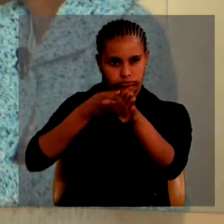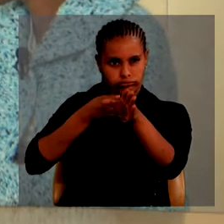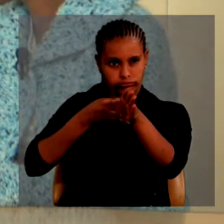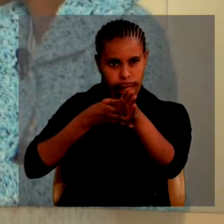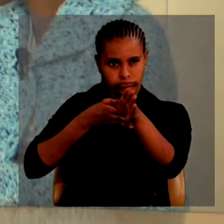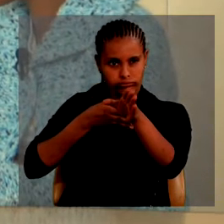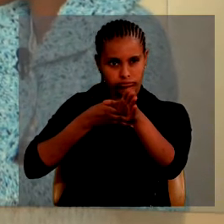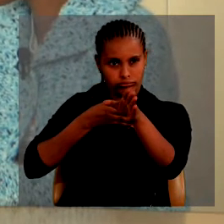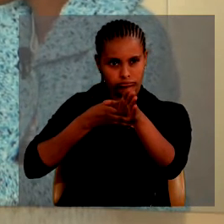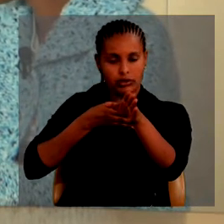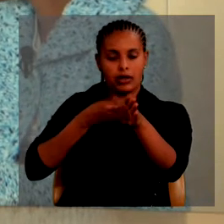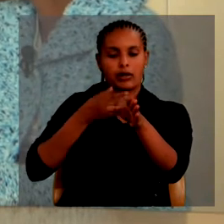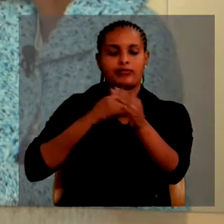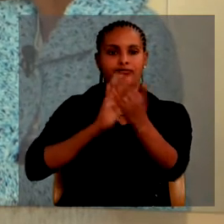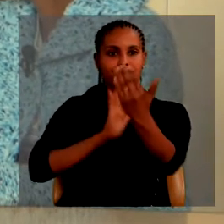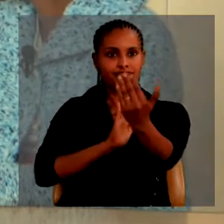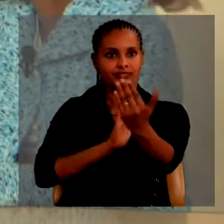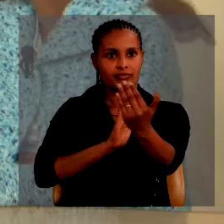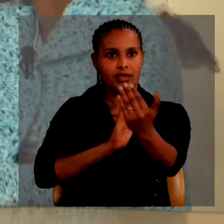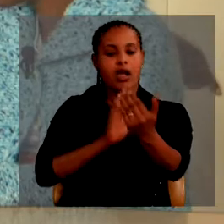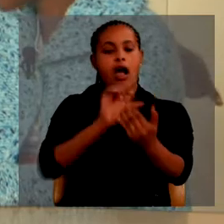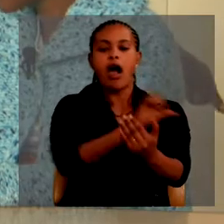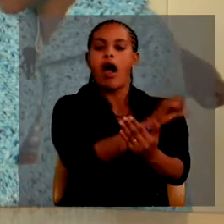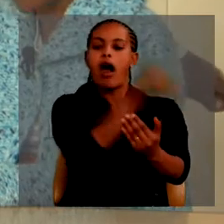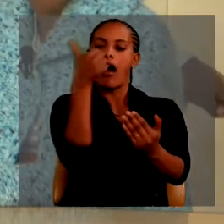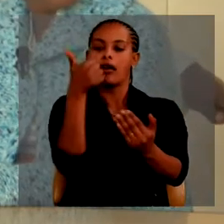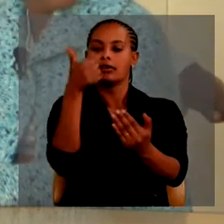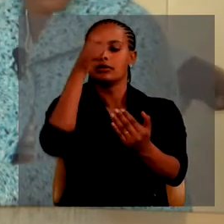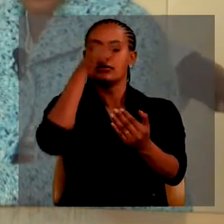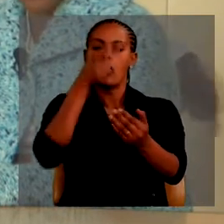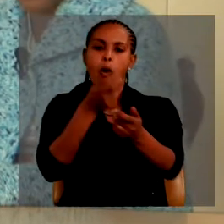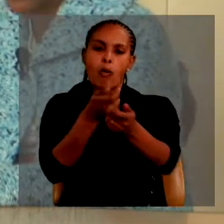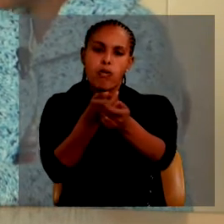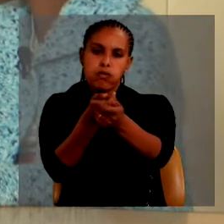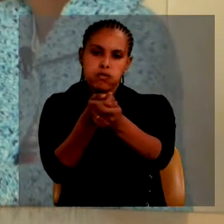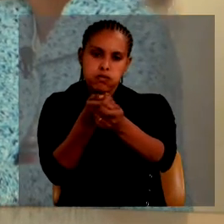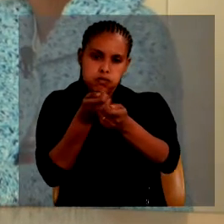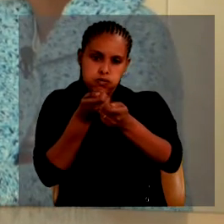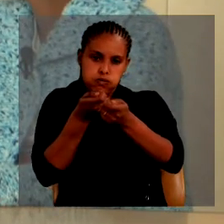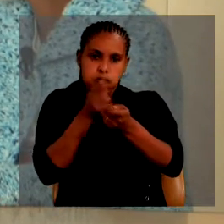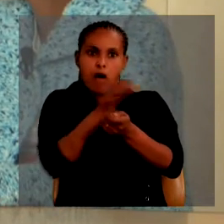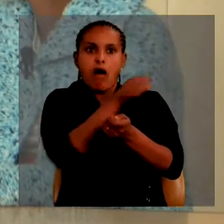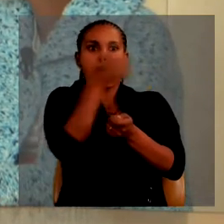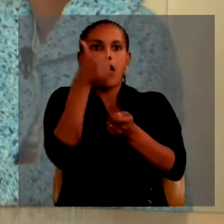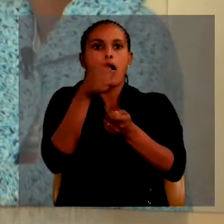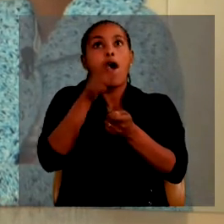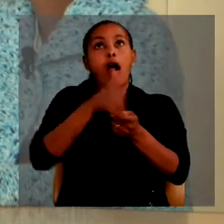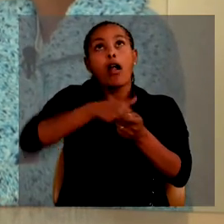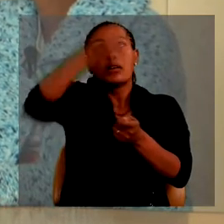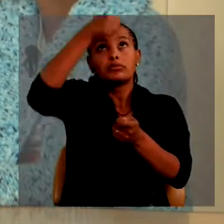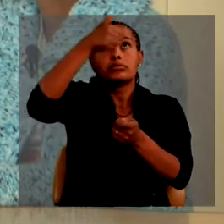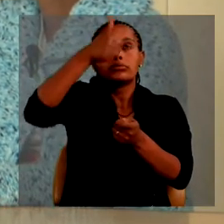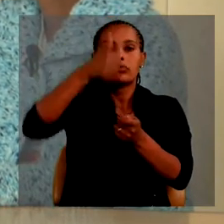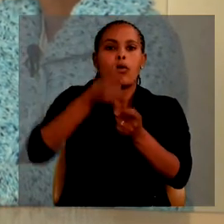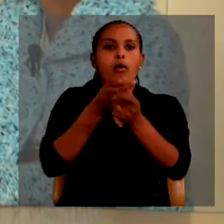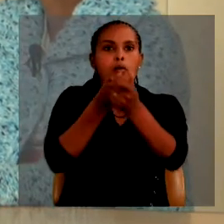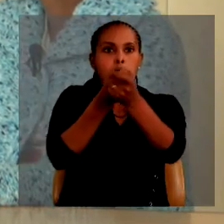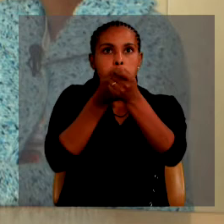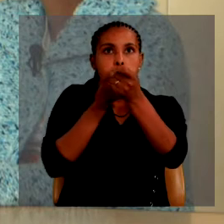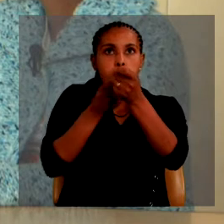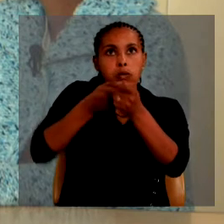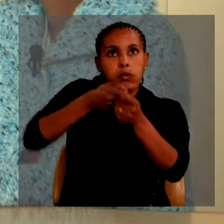109.5 degrees from me, and there is another one pulling you from that side. There is another one pulling you